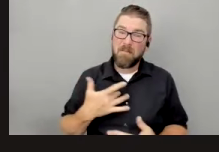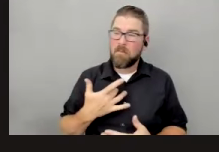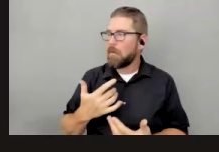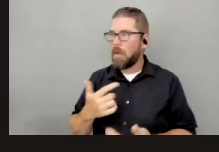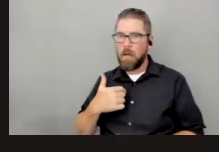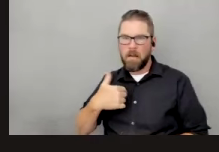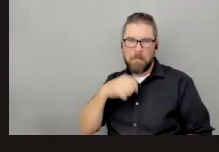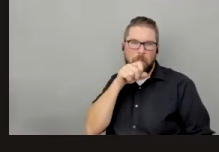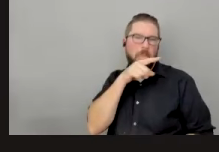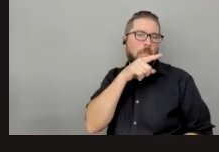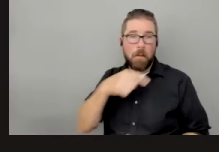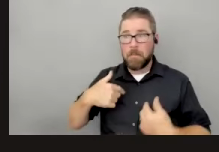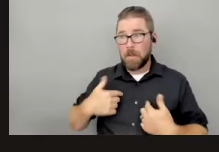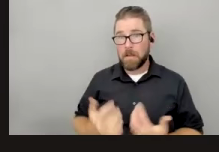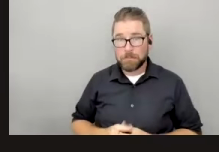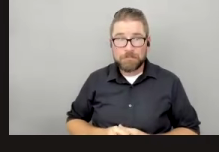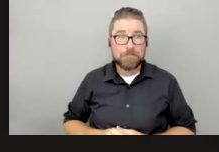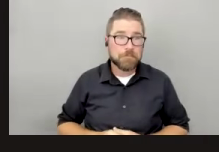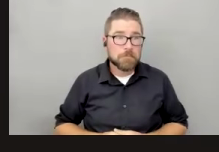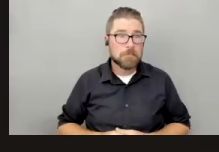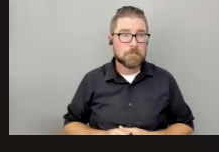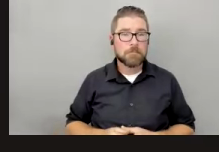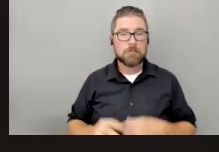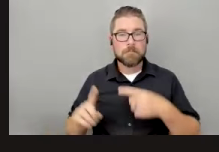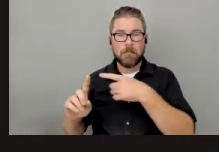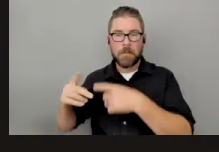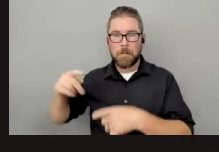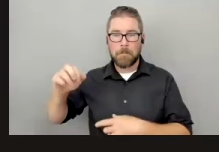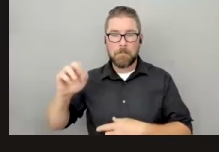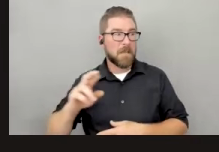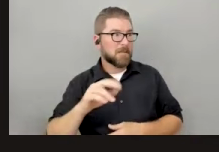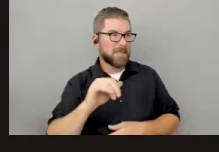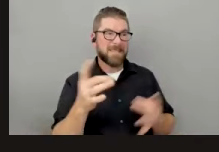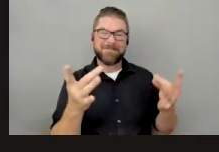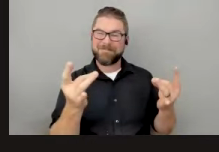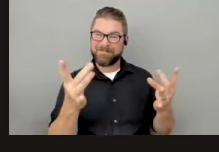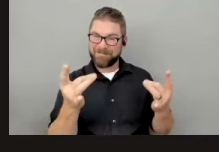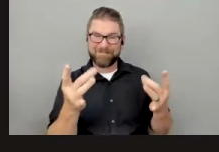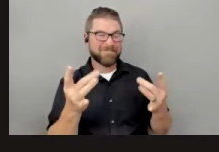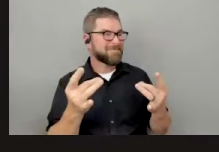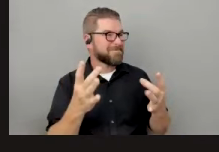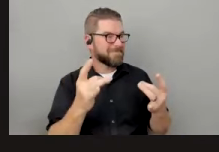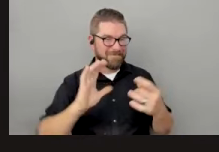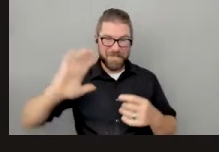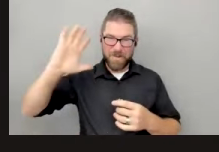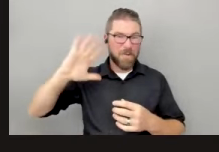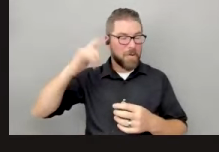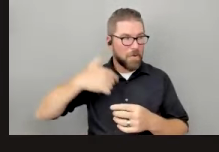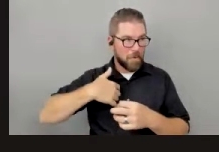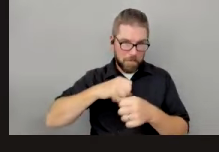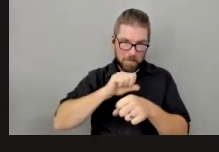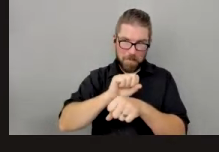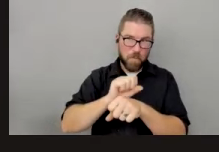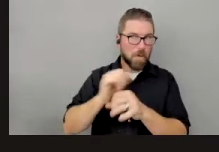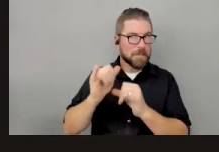It's a dicey, I used to do this work some years ago, so and have a situation, and it's